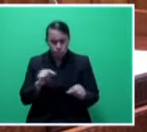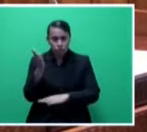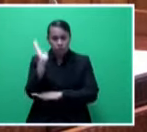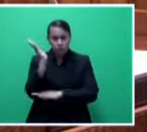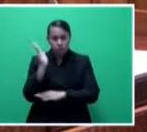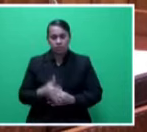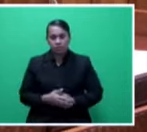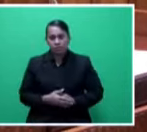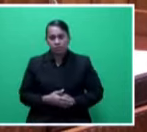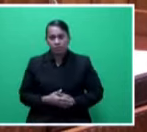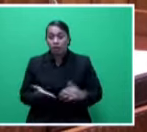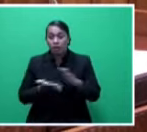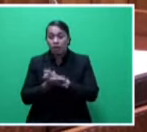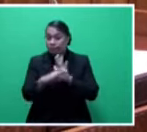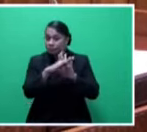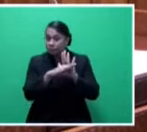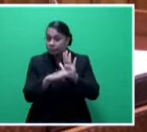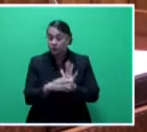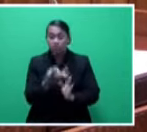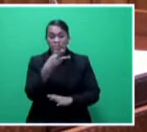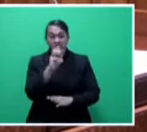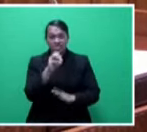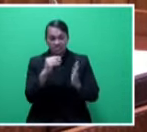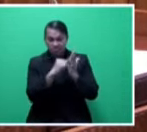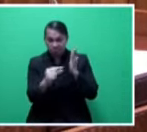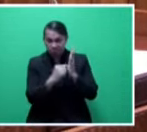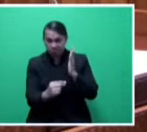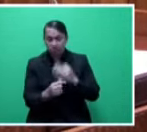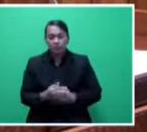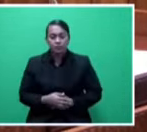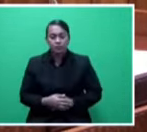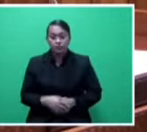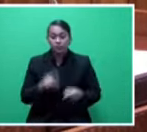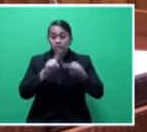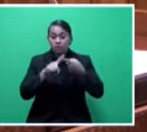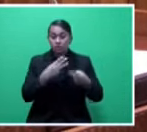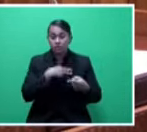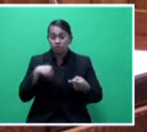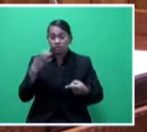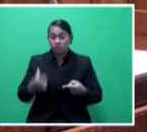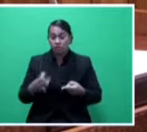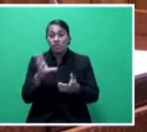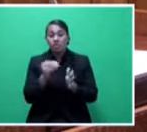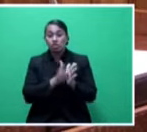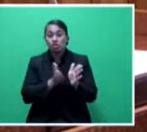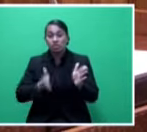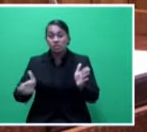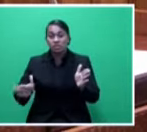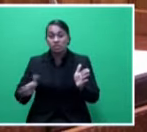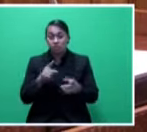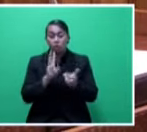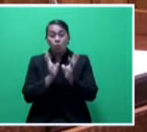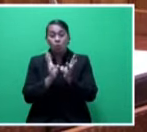under Standing Order 40. 1. Minister for Infrastructure, Meteorological